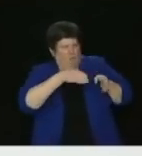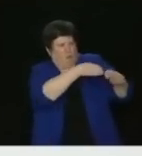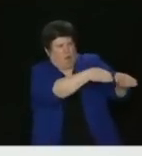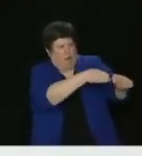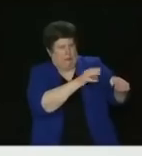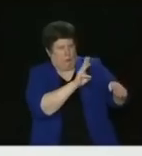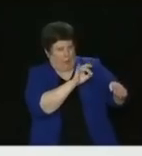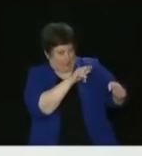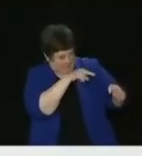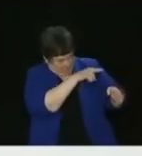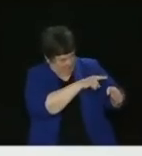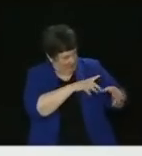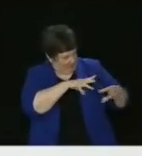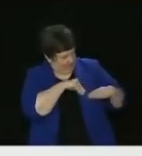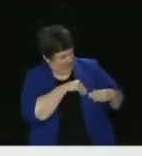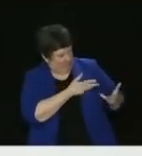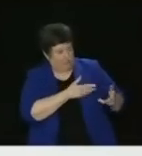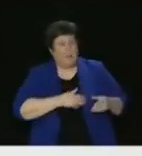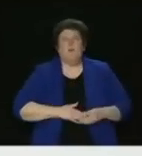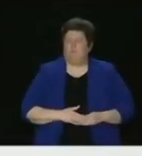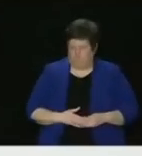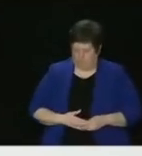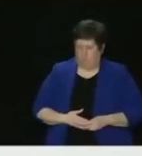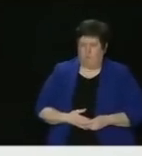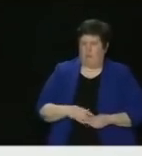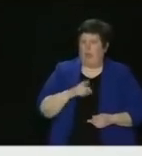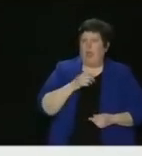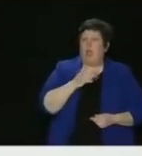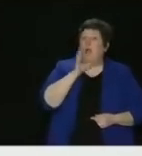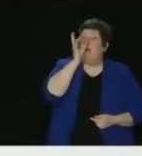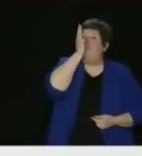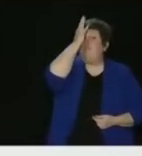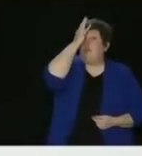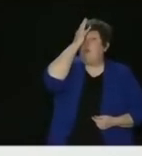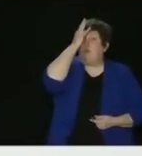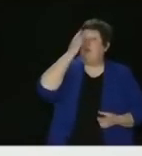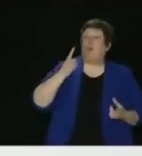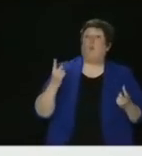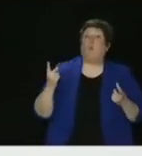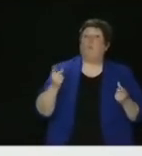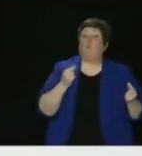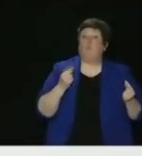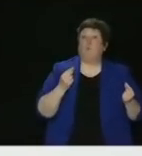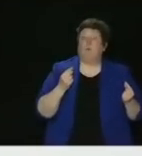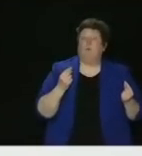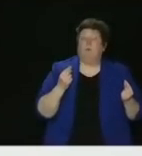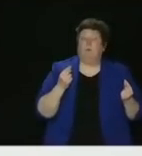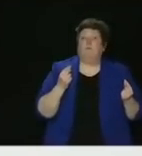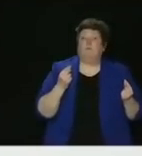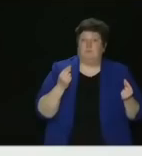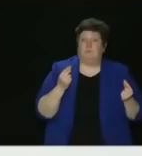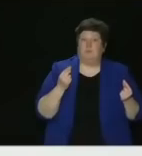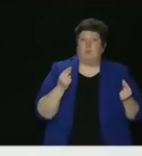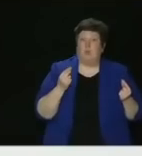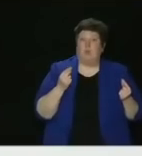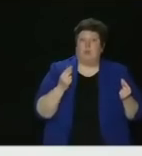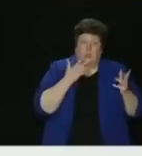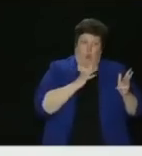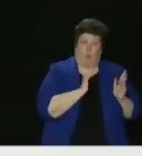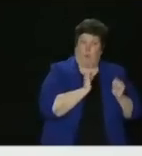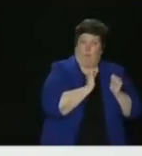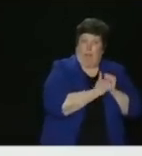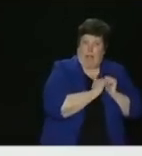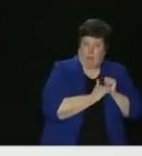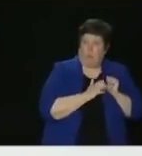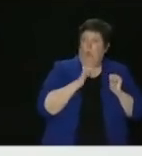We are working in a concerted way on measures that will hopefully restore order to the